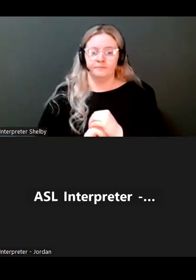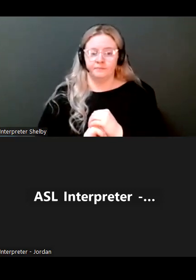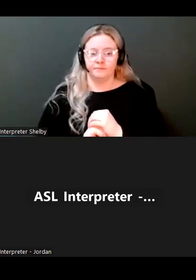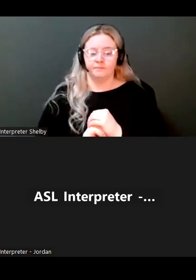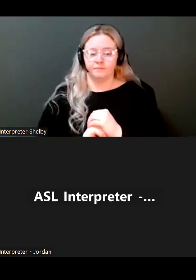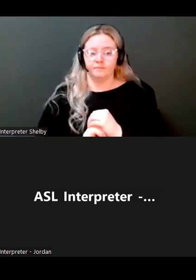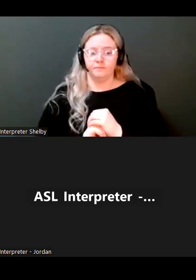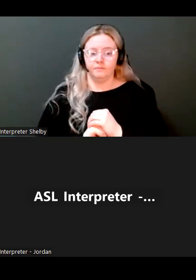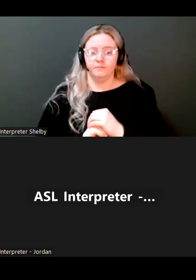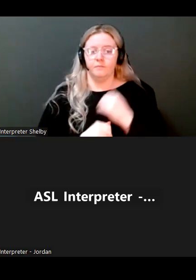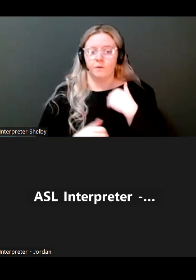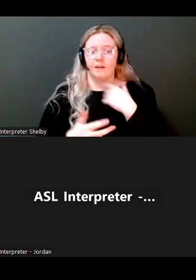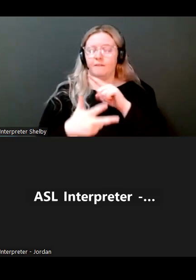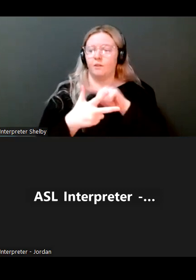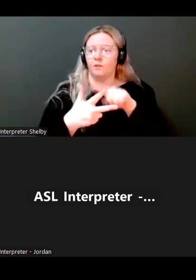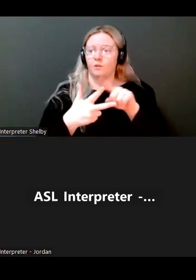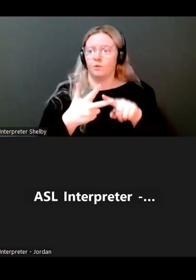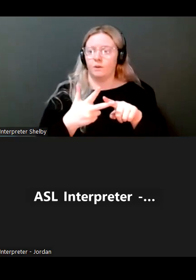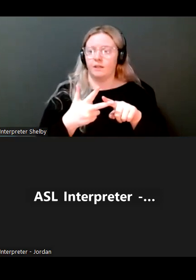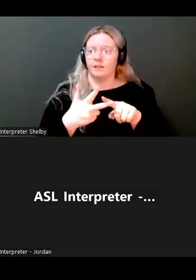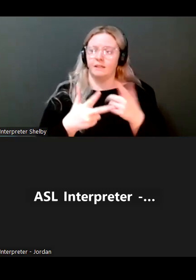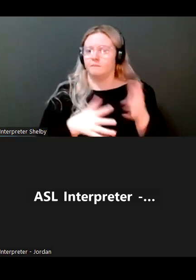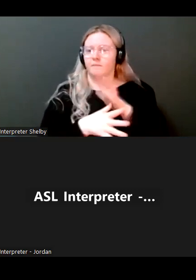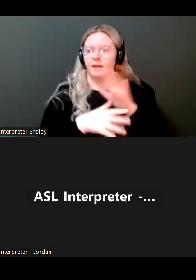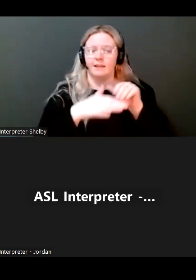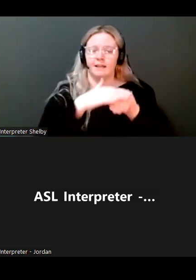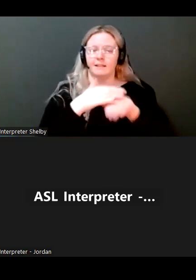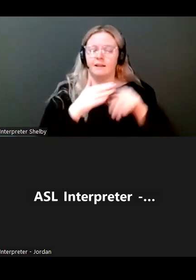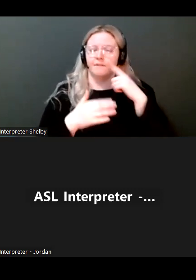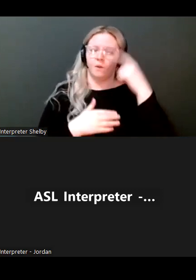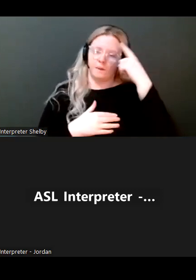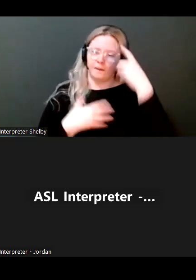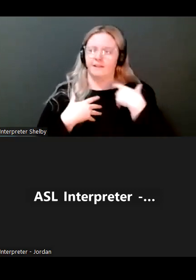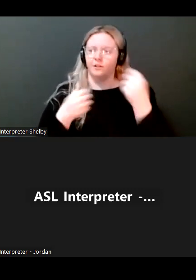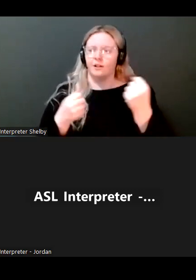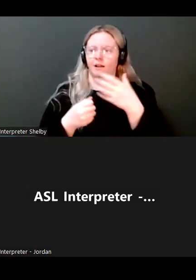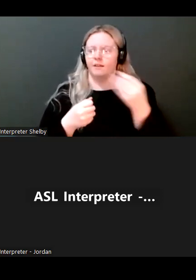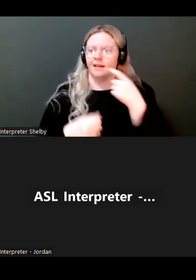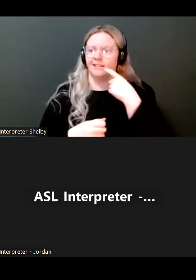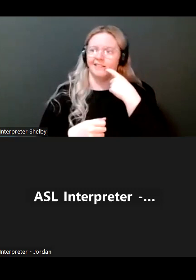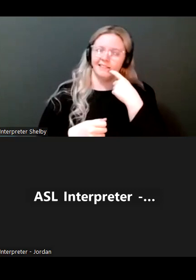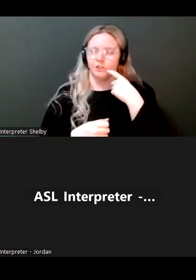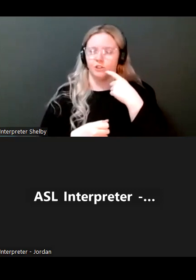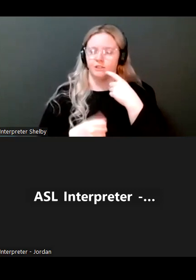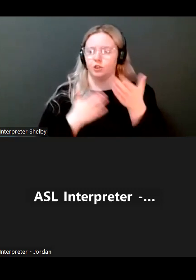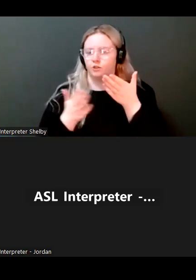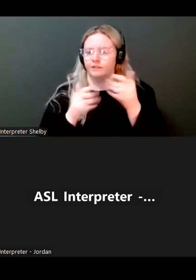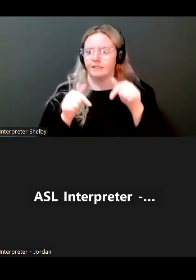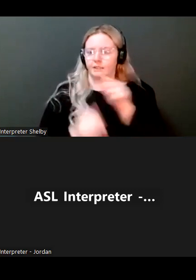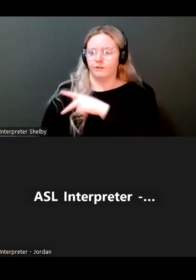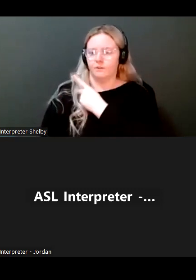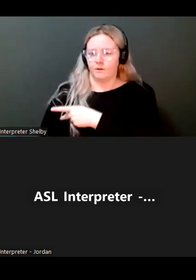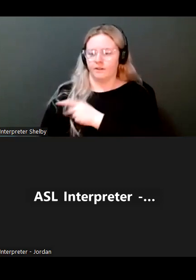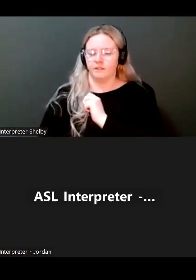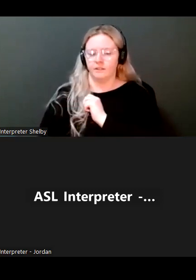basically have 3 main points of access to our mental health and addictions system here in the province for services.